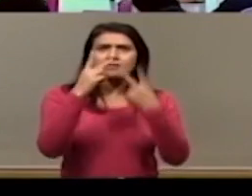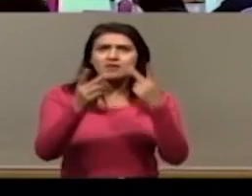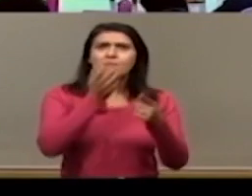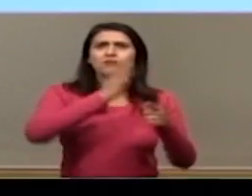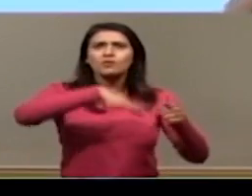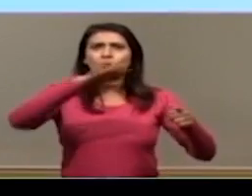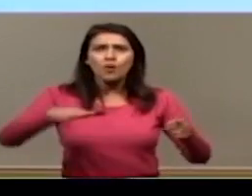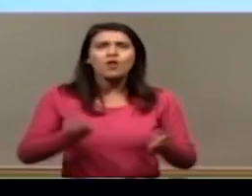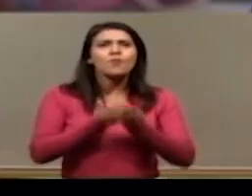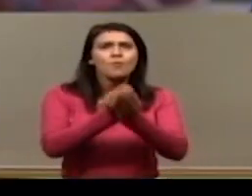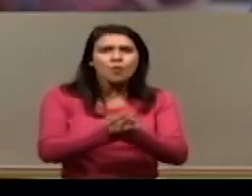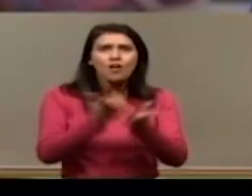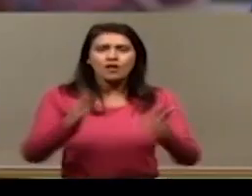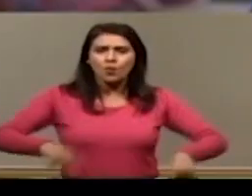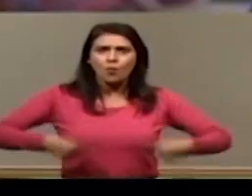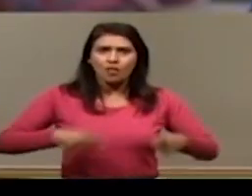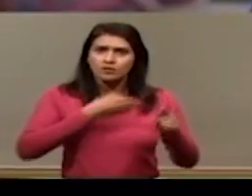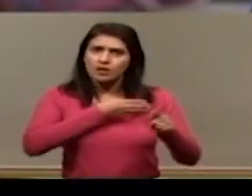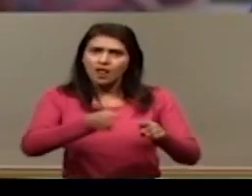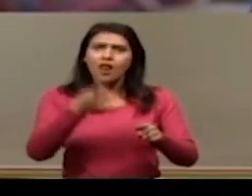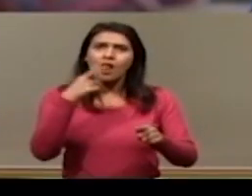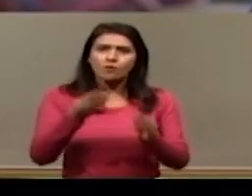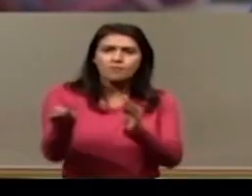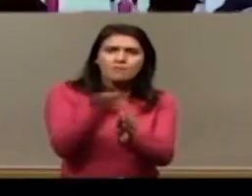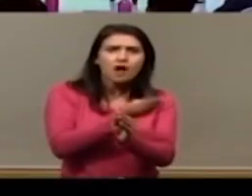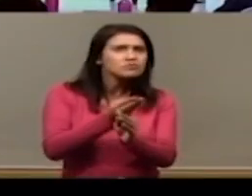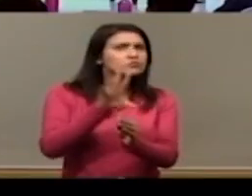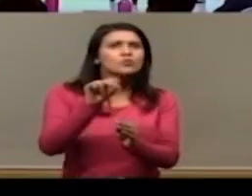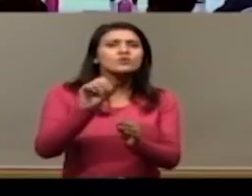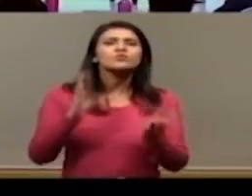which has a boardwalk that allows wheelchair users to go near the sea. Absolutely. You raise a very important point.